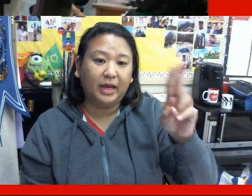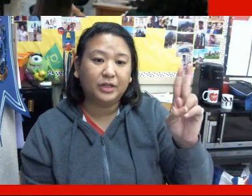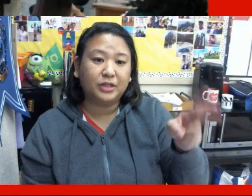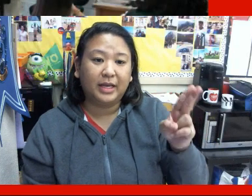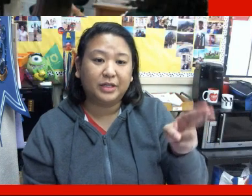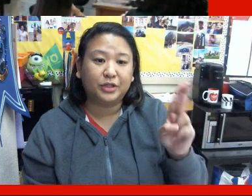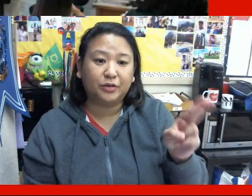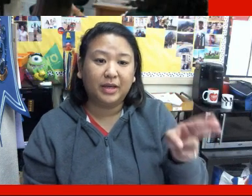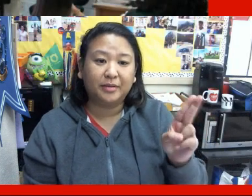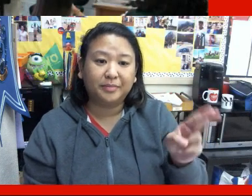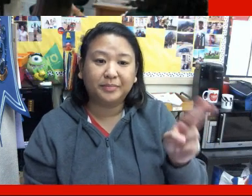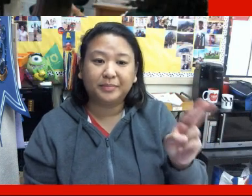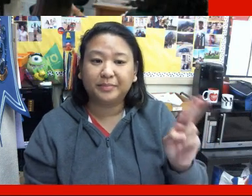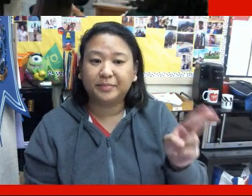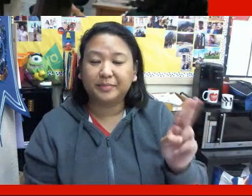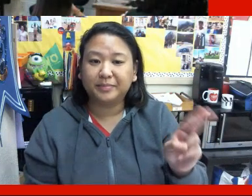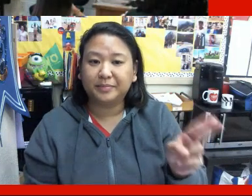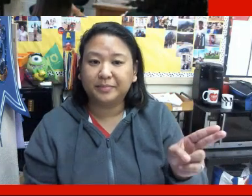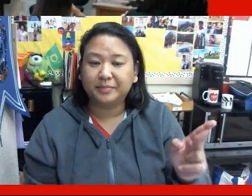With an H, history.